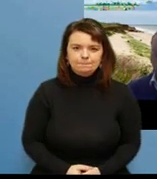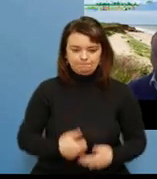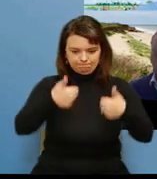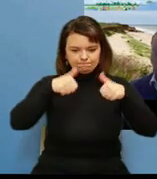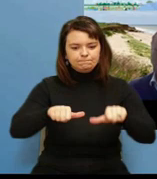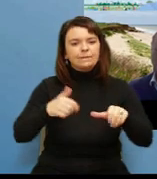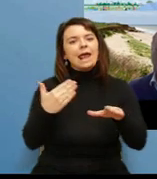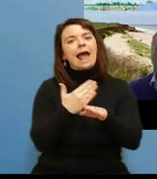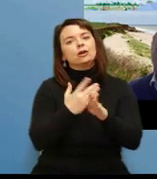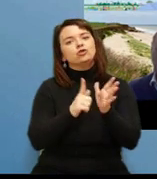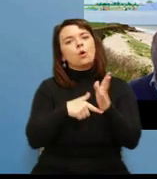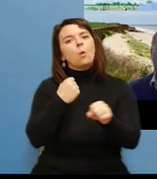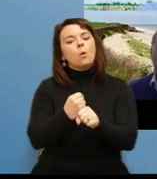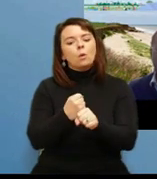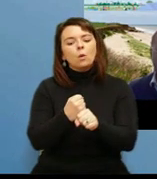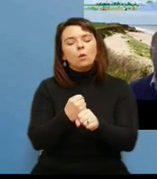Action log. There